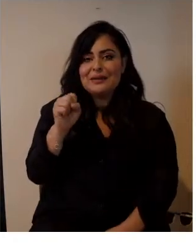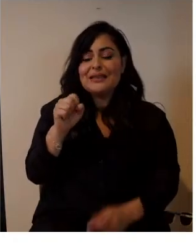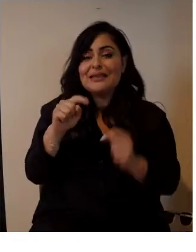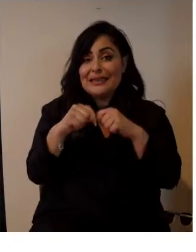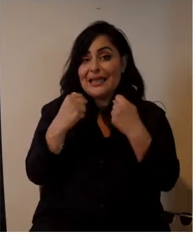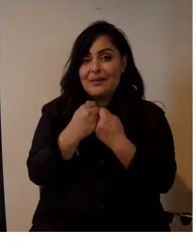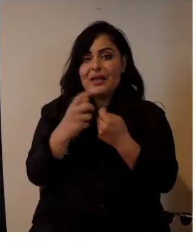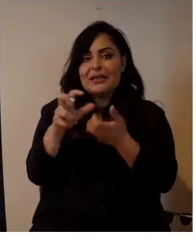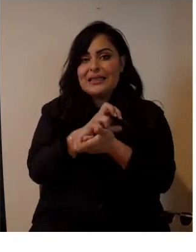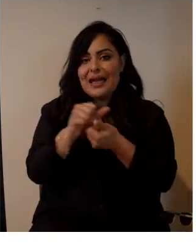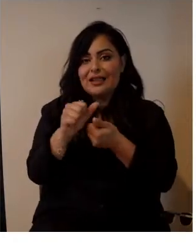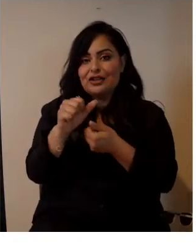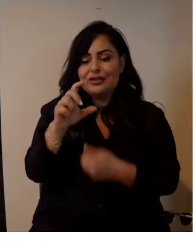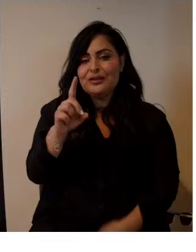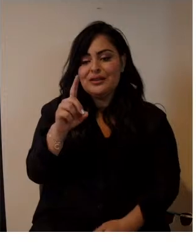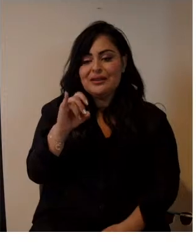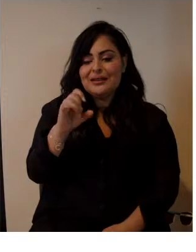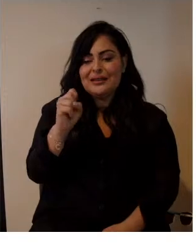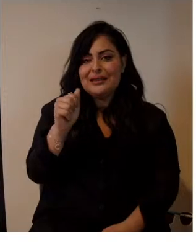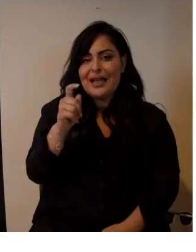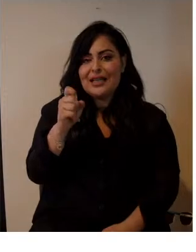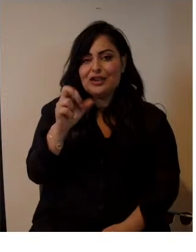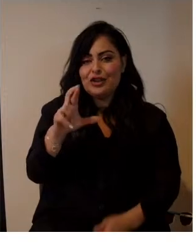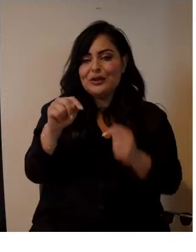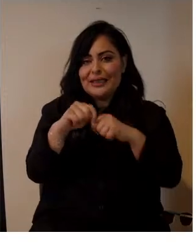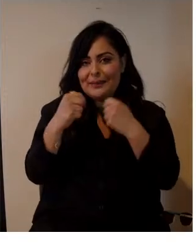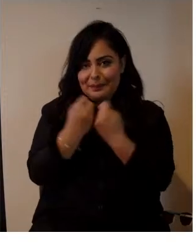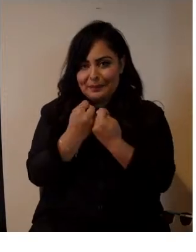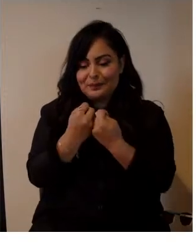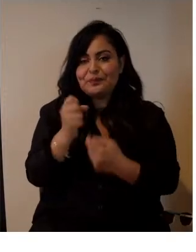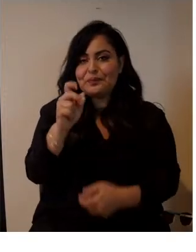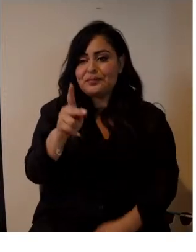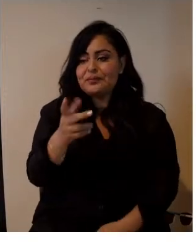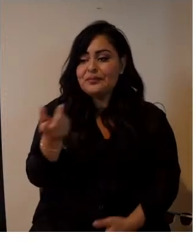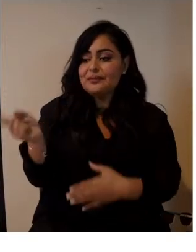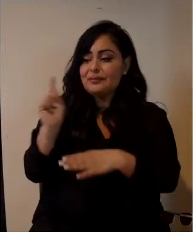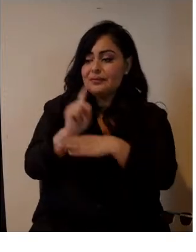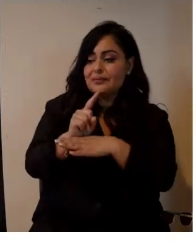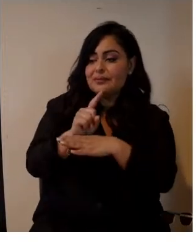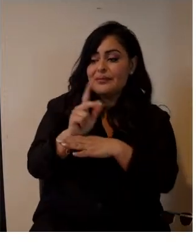teams that are coming out, so that's what DIMS represents. So now I'm going to ask for Catherine